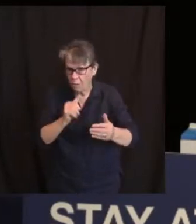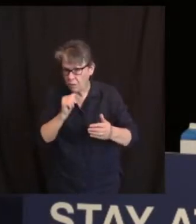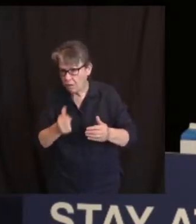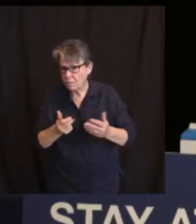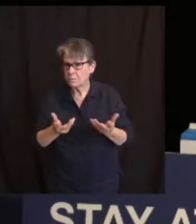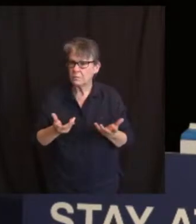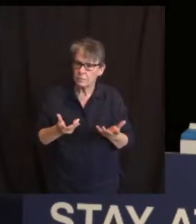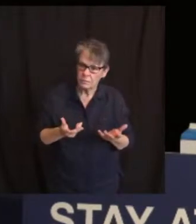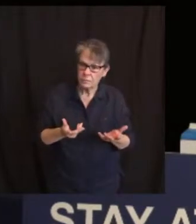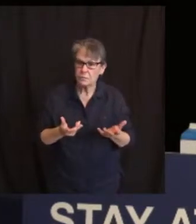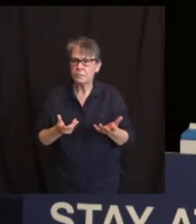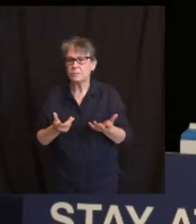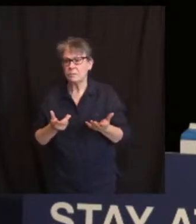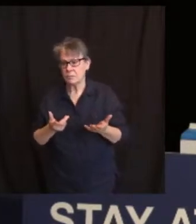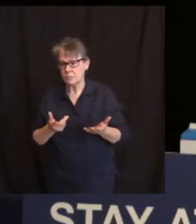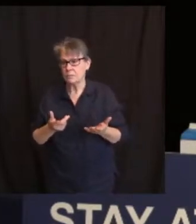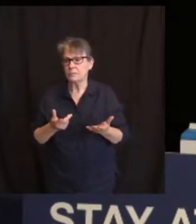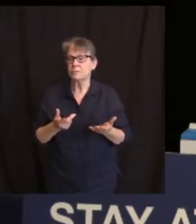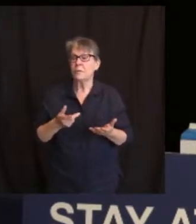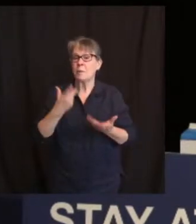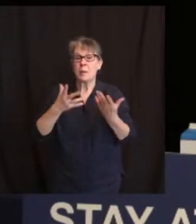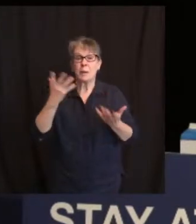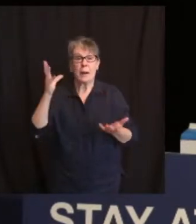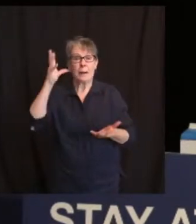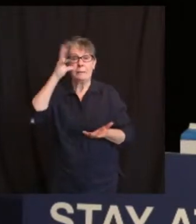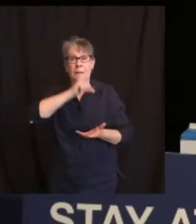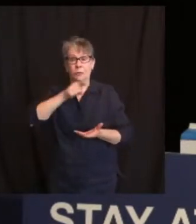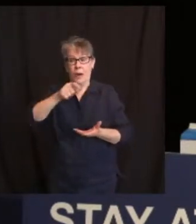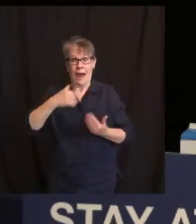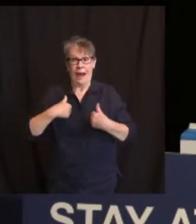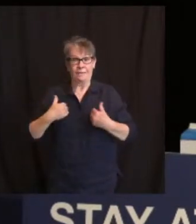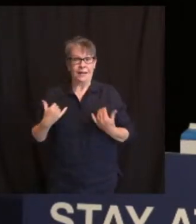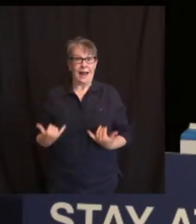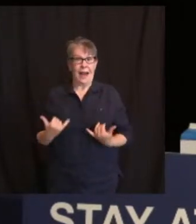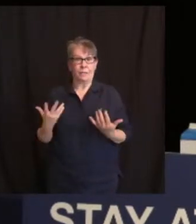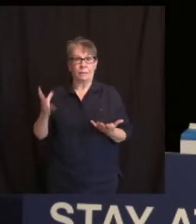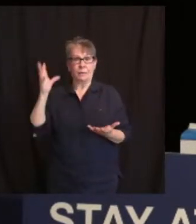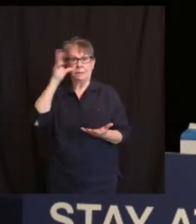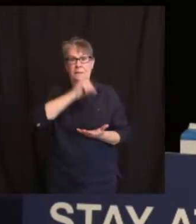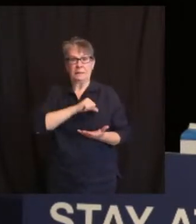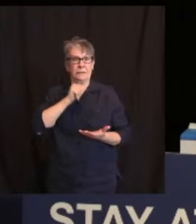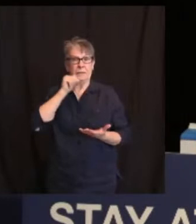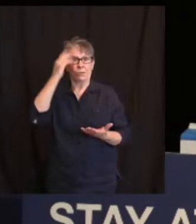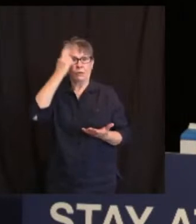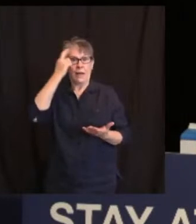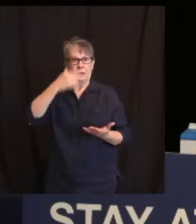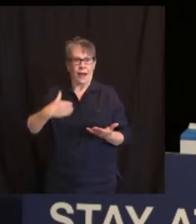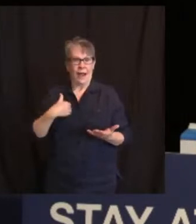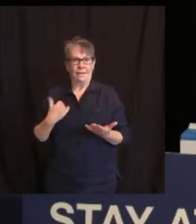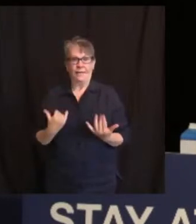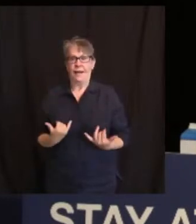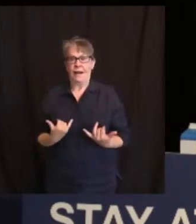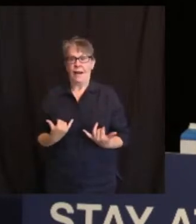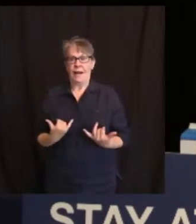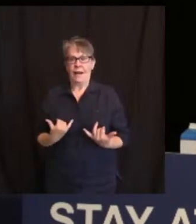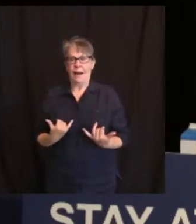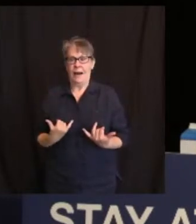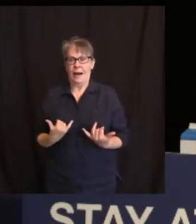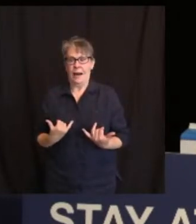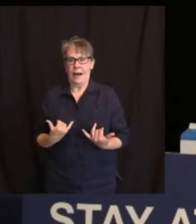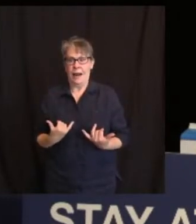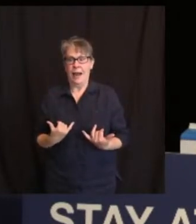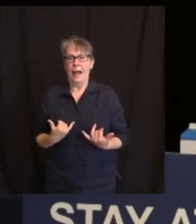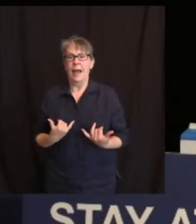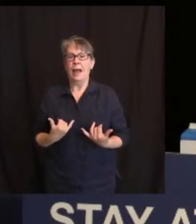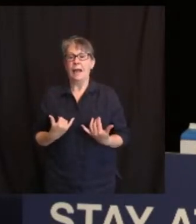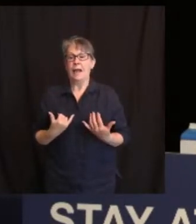the virus. So you may have the virus, that test may come back saying you don't, and you're more likely to have it there than on the PCR test. So we